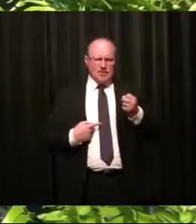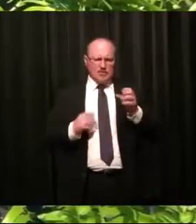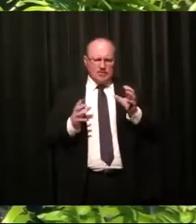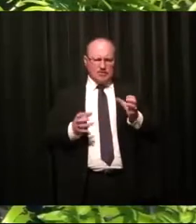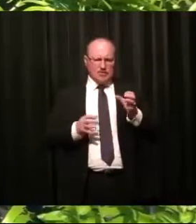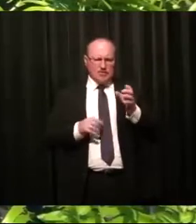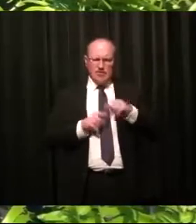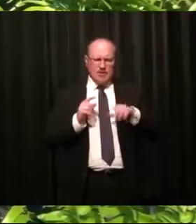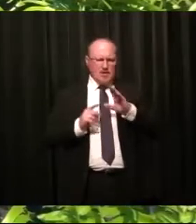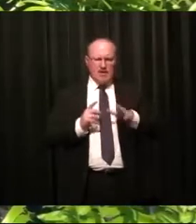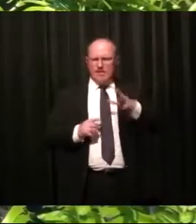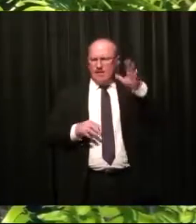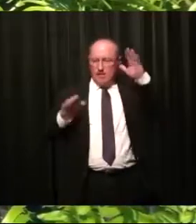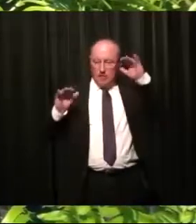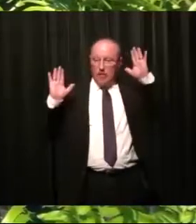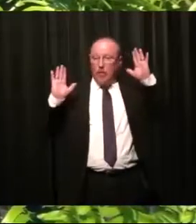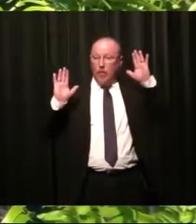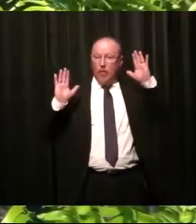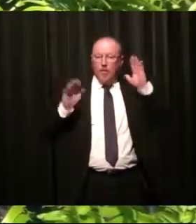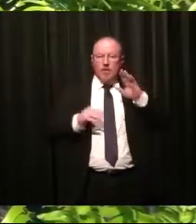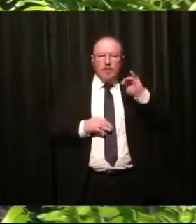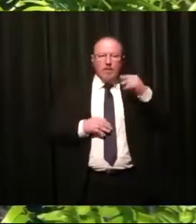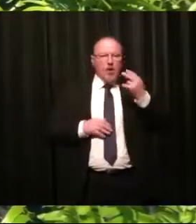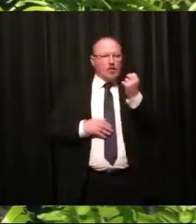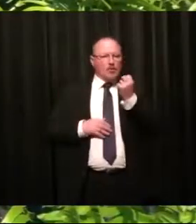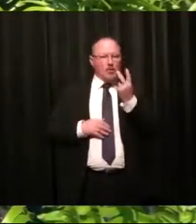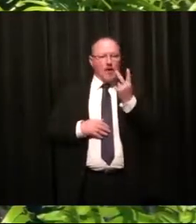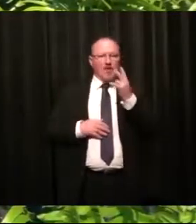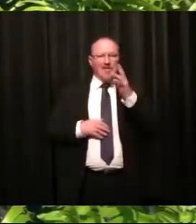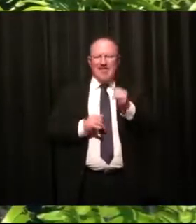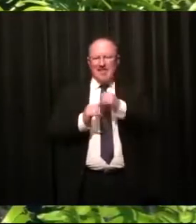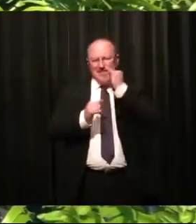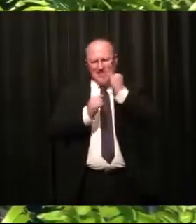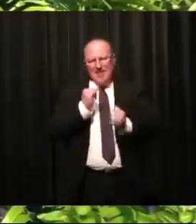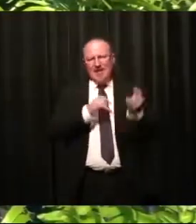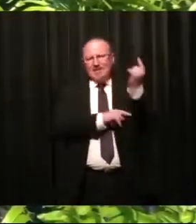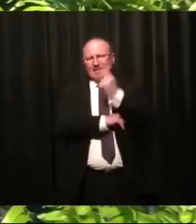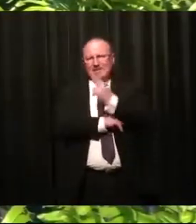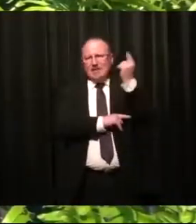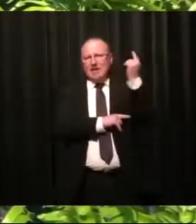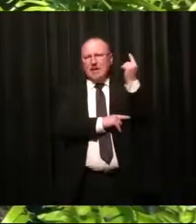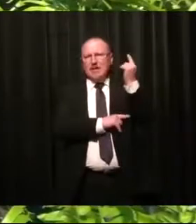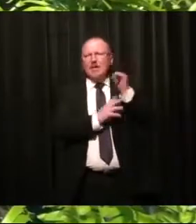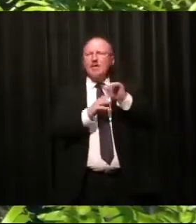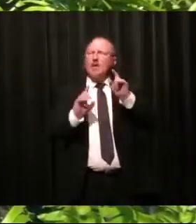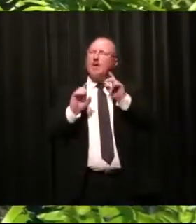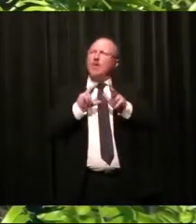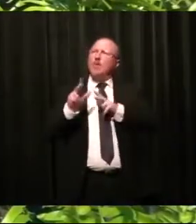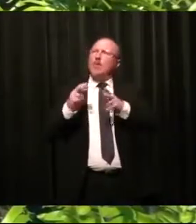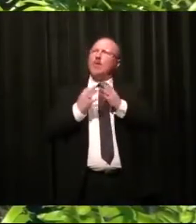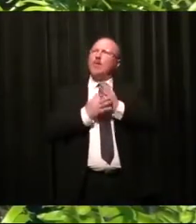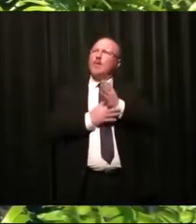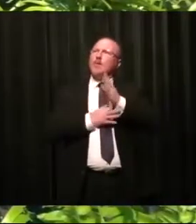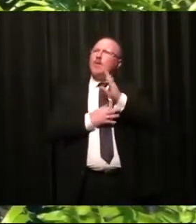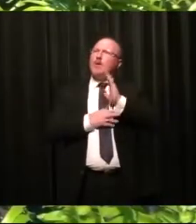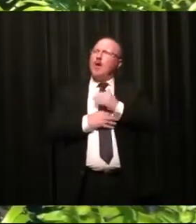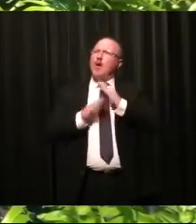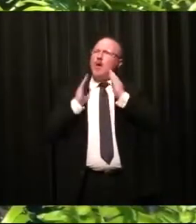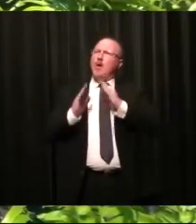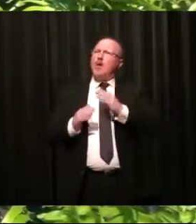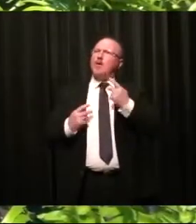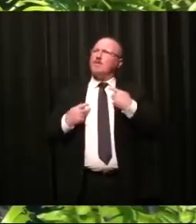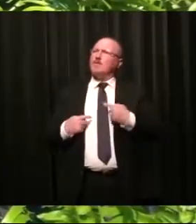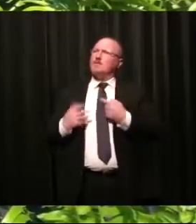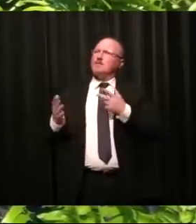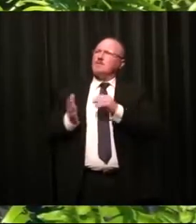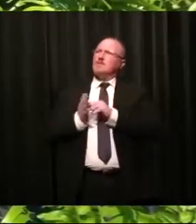high schools could have never expected that March 12th would be the very last day that they would be walking through